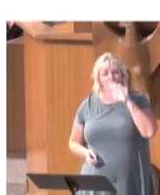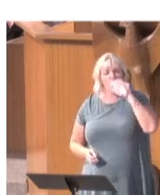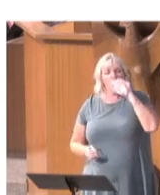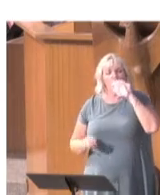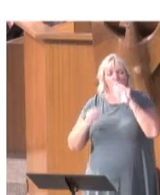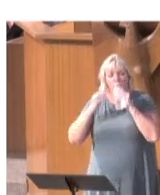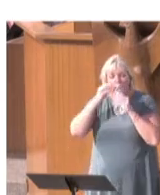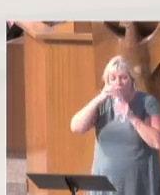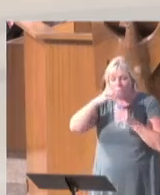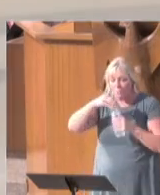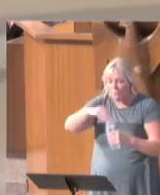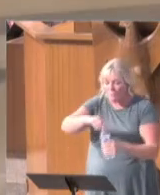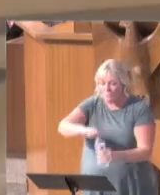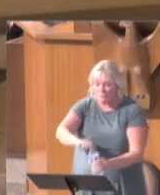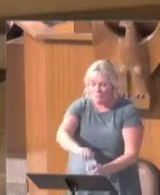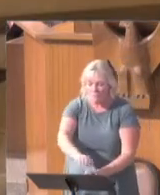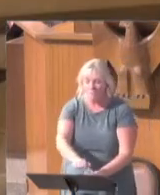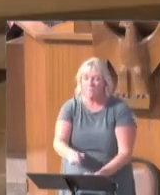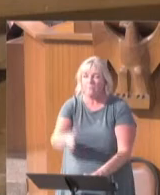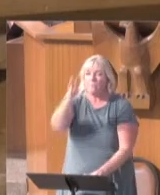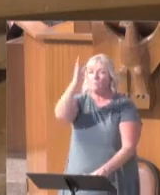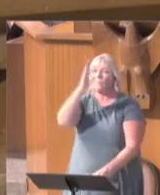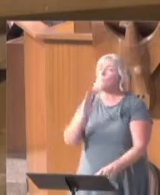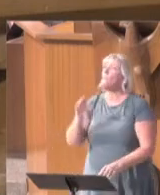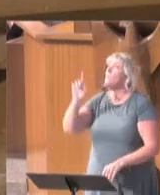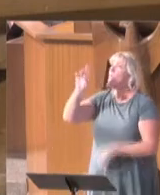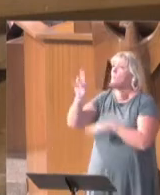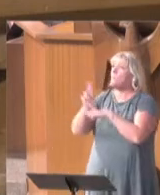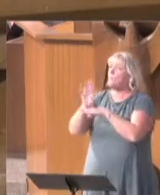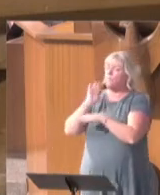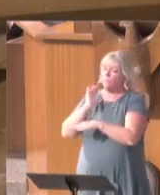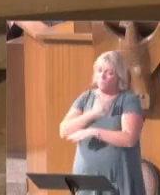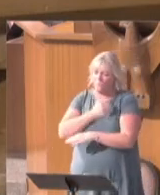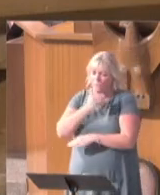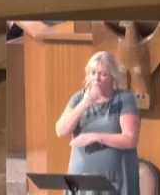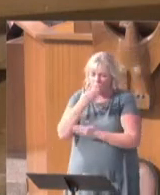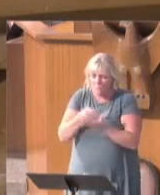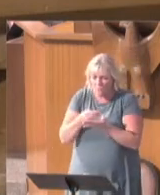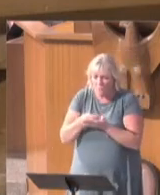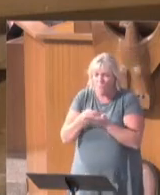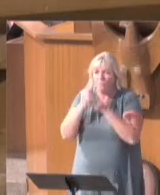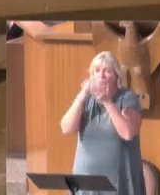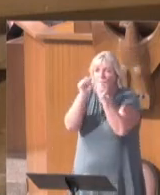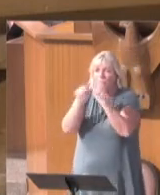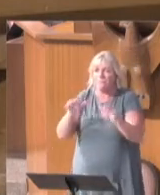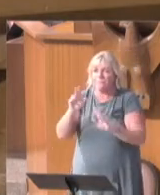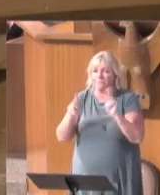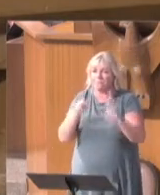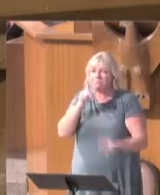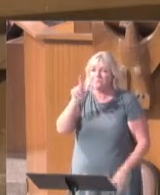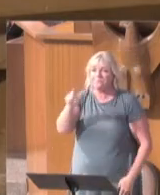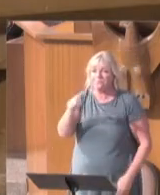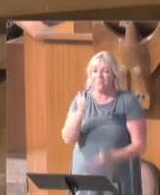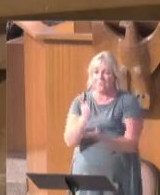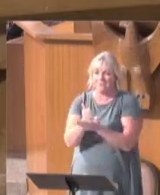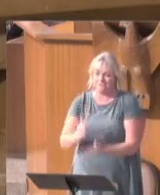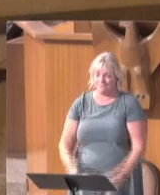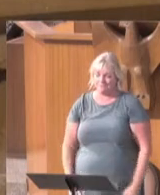God, who blesses us, we pray that you use our resources to bless those in need. Amen. Amen.